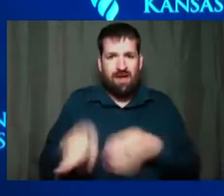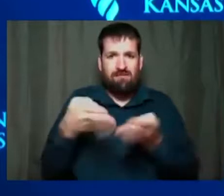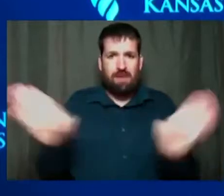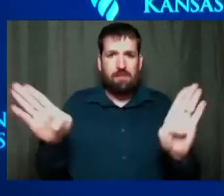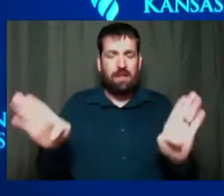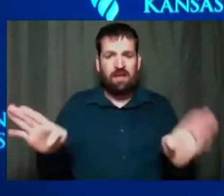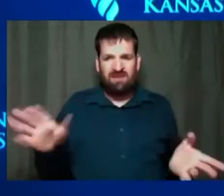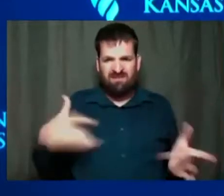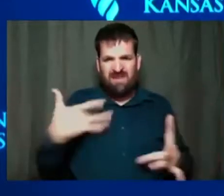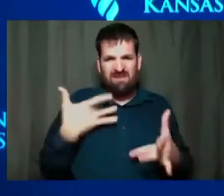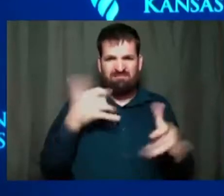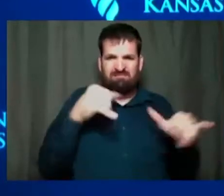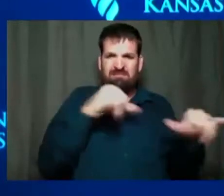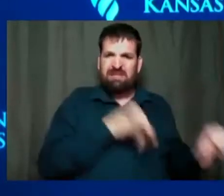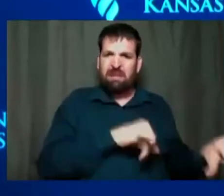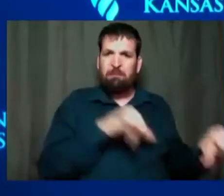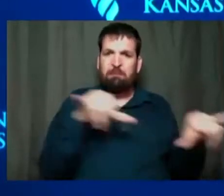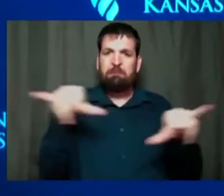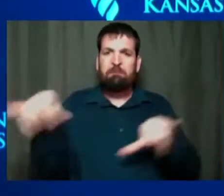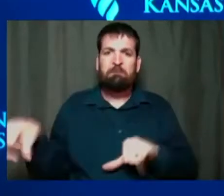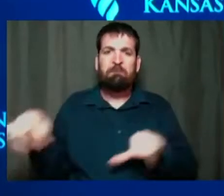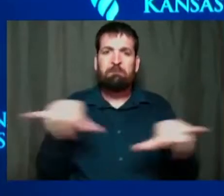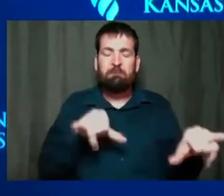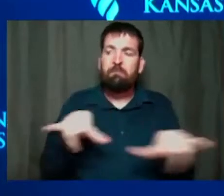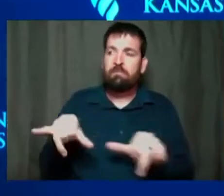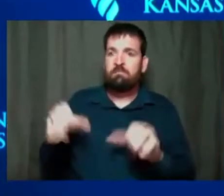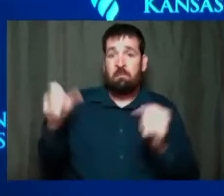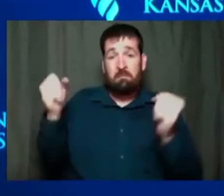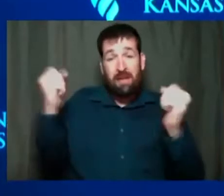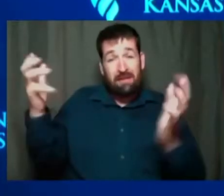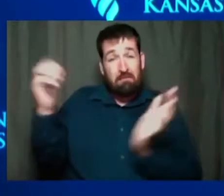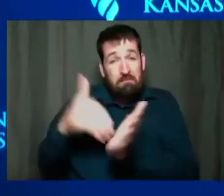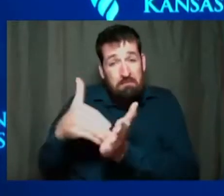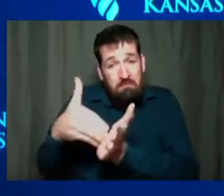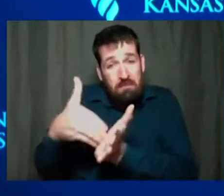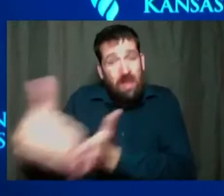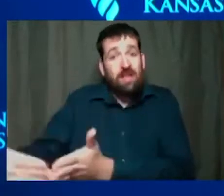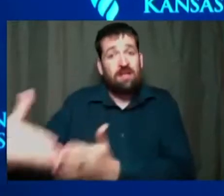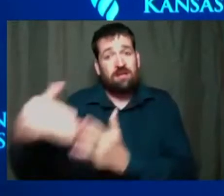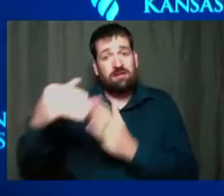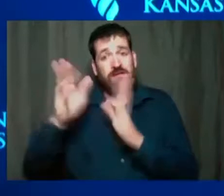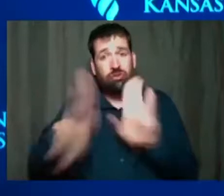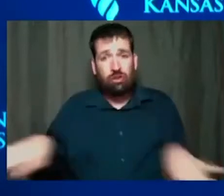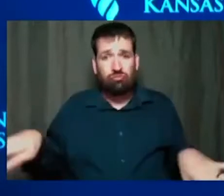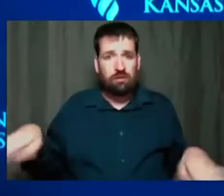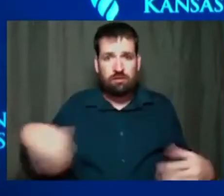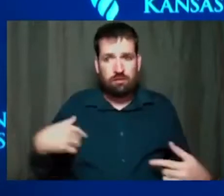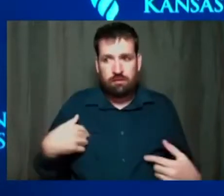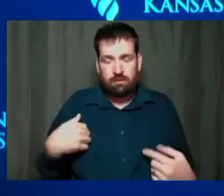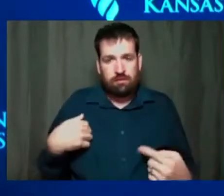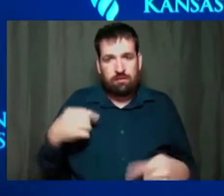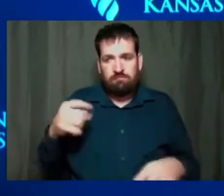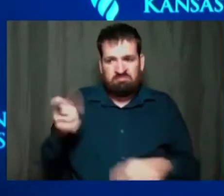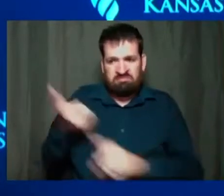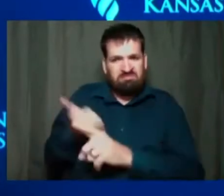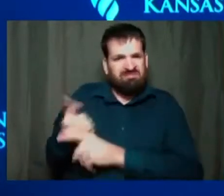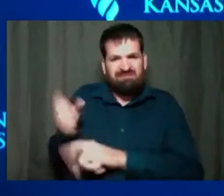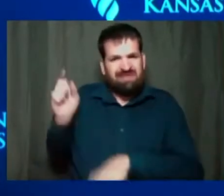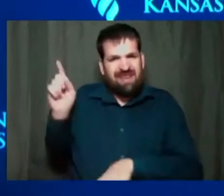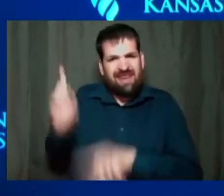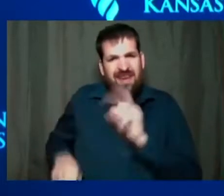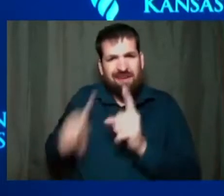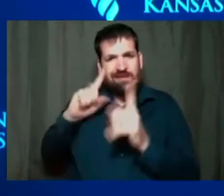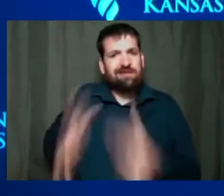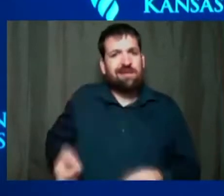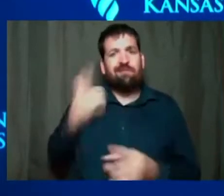of a stretch to try and save millions of lives of children who really can't make informed healthcare choices. And so as a result,